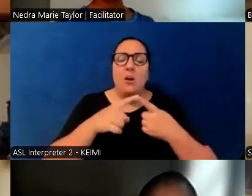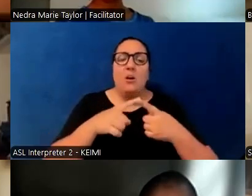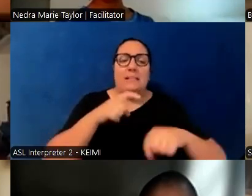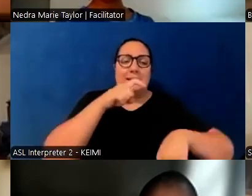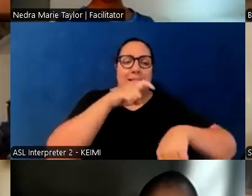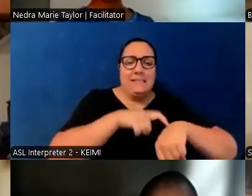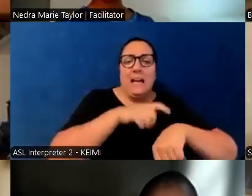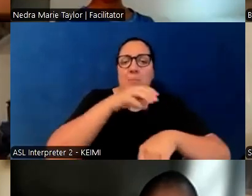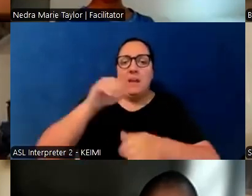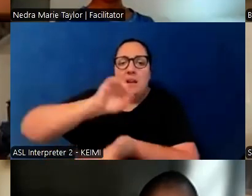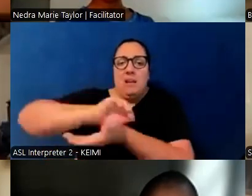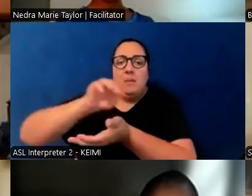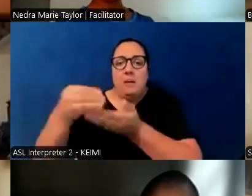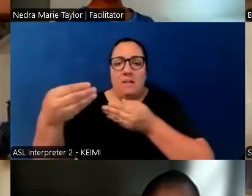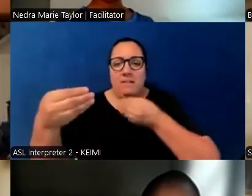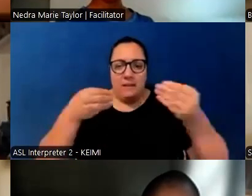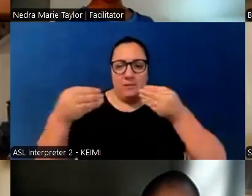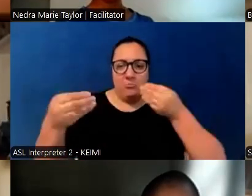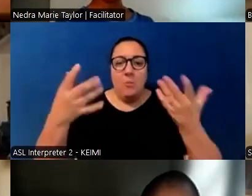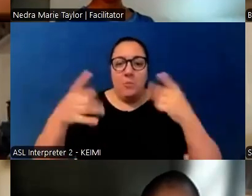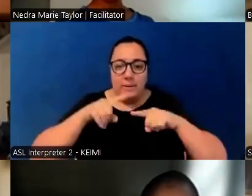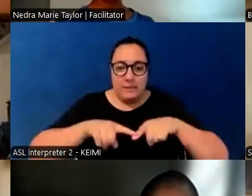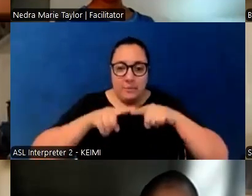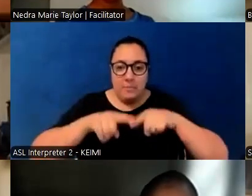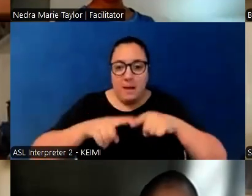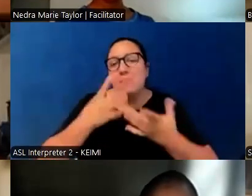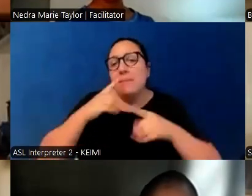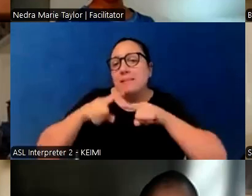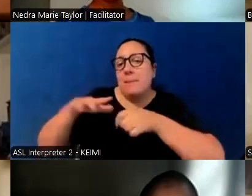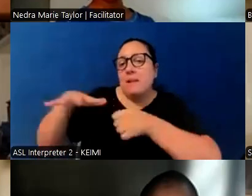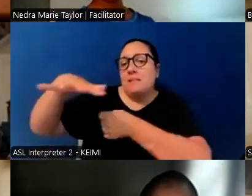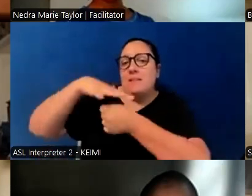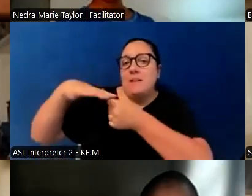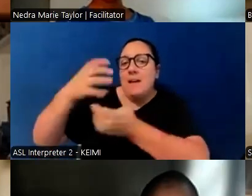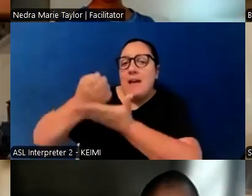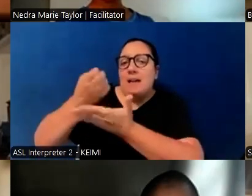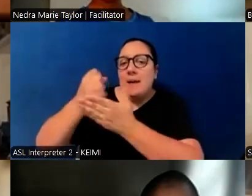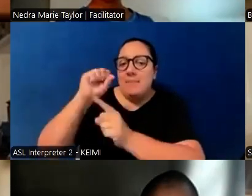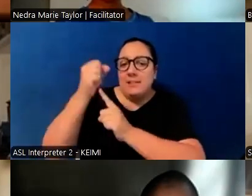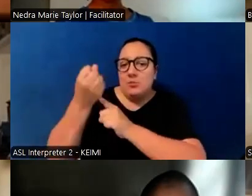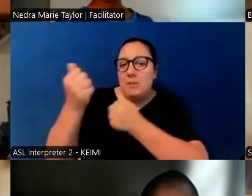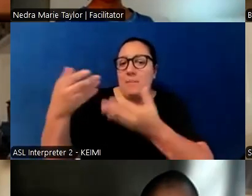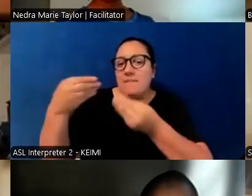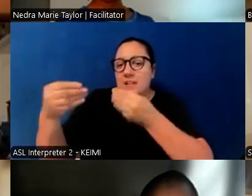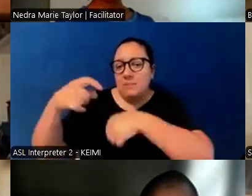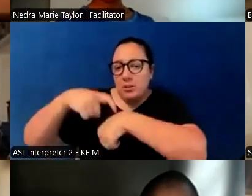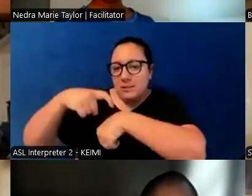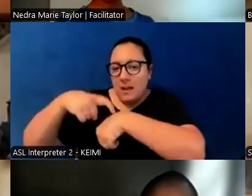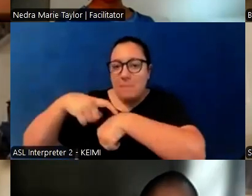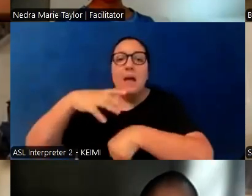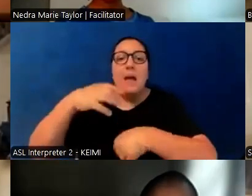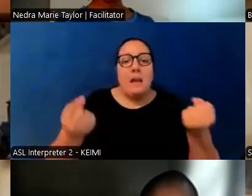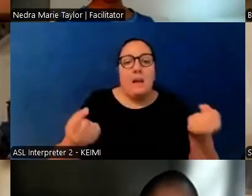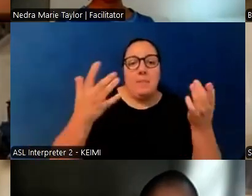depending on the person, can be on the landscape of the economic situation, can be flexible in time, also amount.